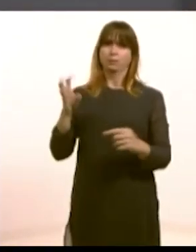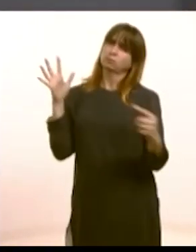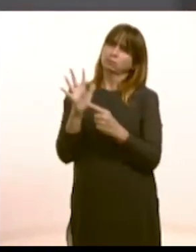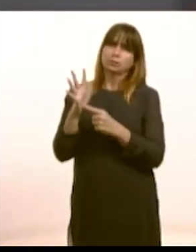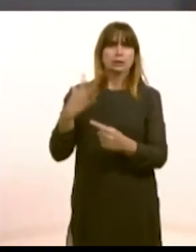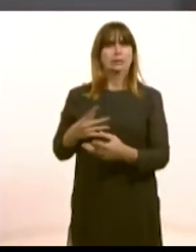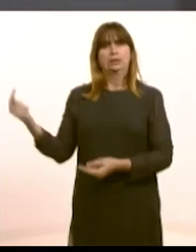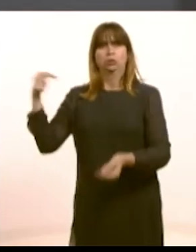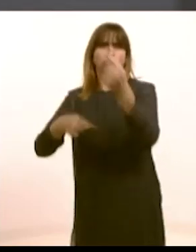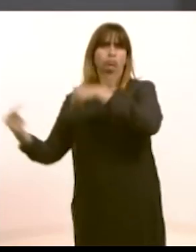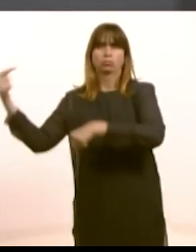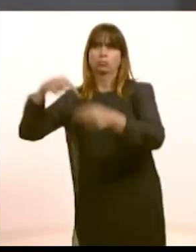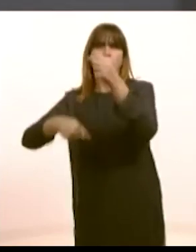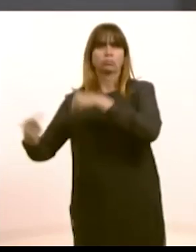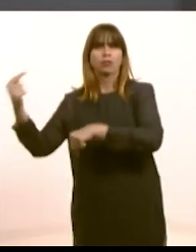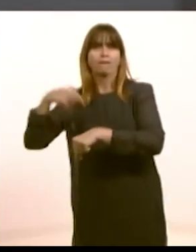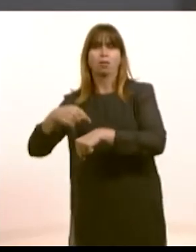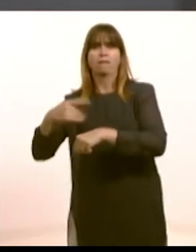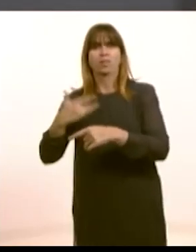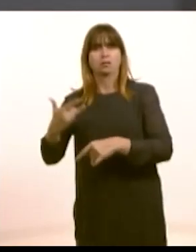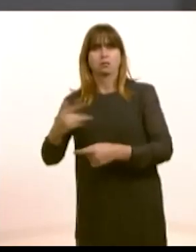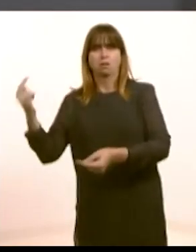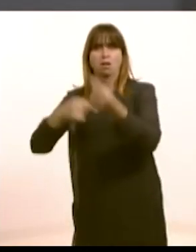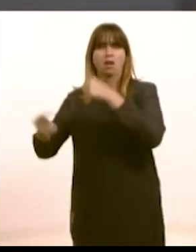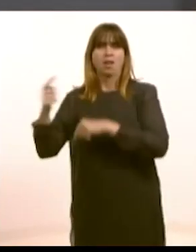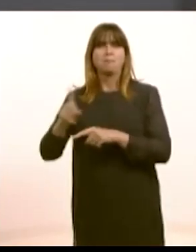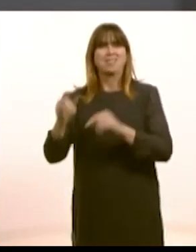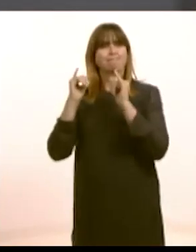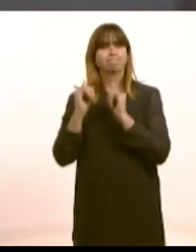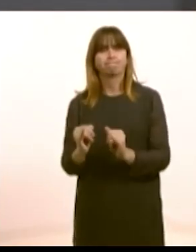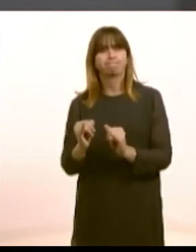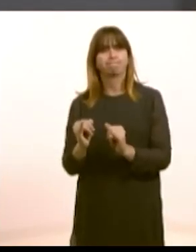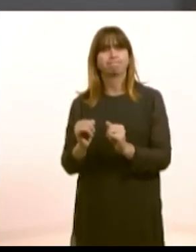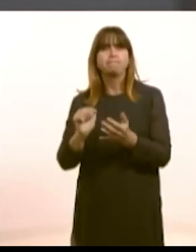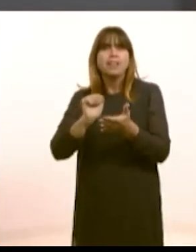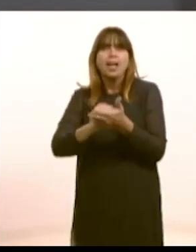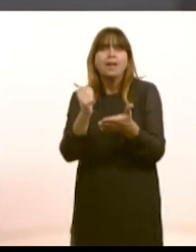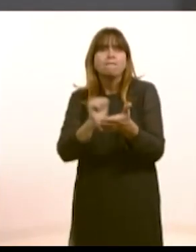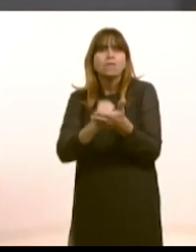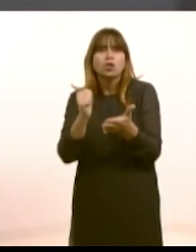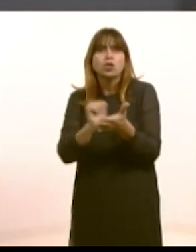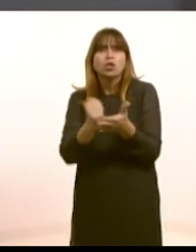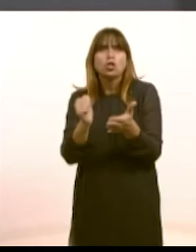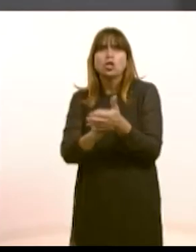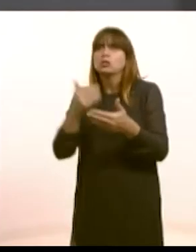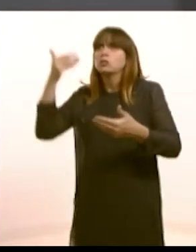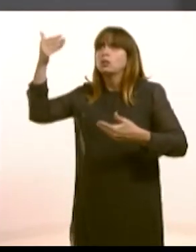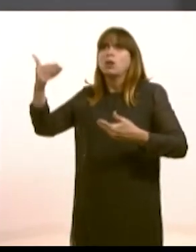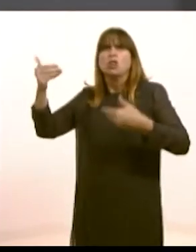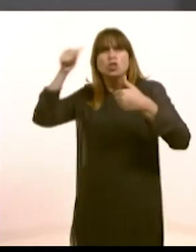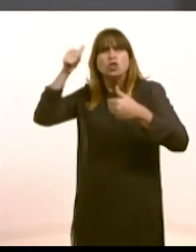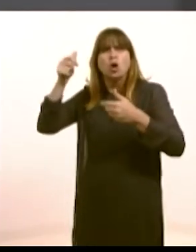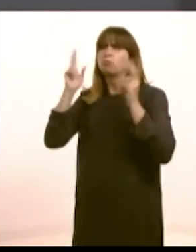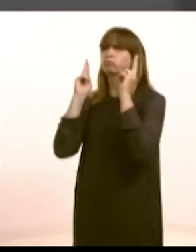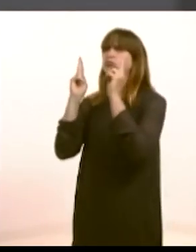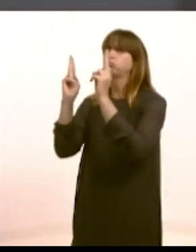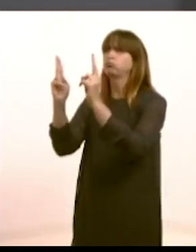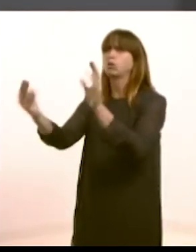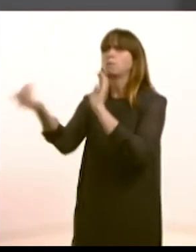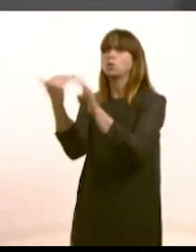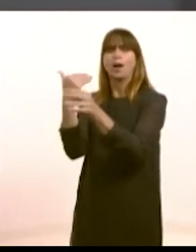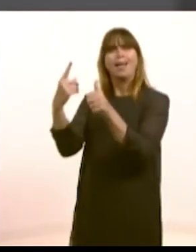been disadvantaged in North Wales, partly due to the failure to adequately advertise local attractions along the A55. It's an